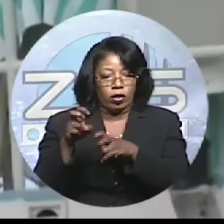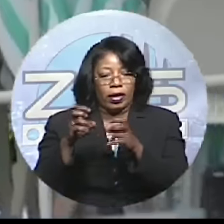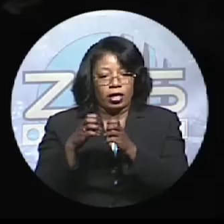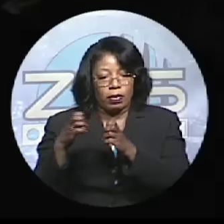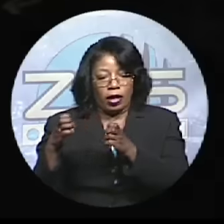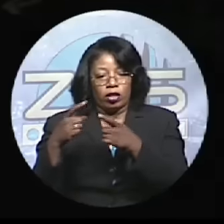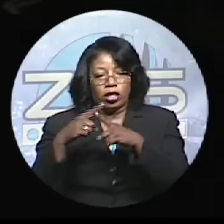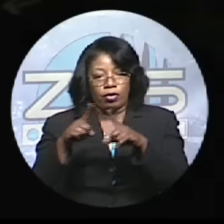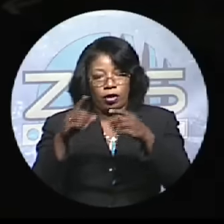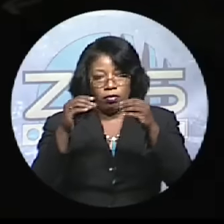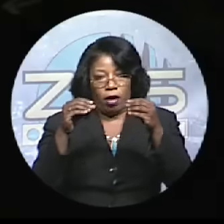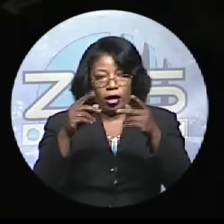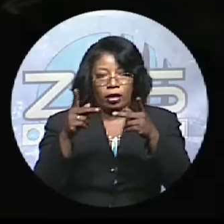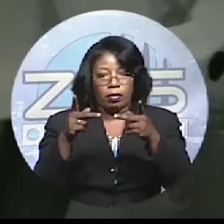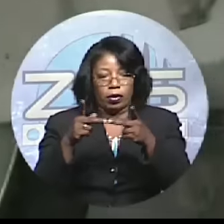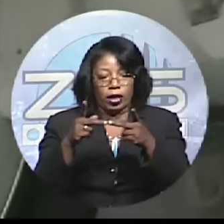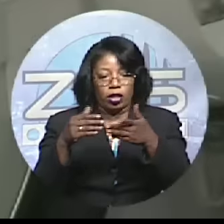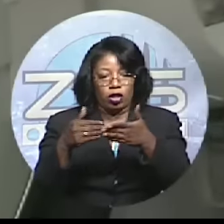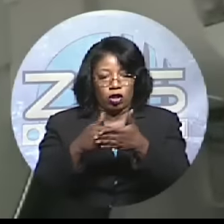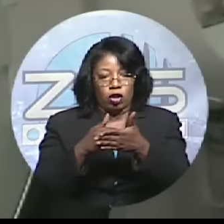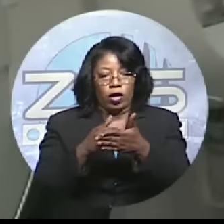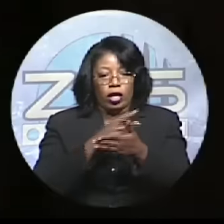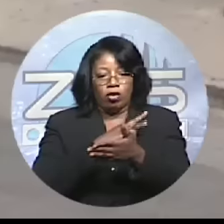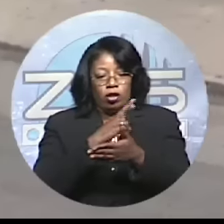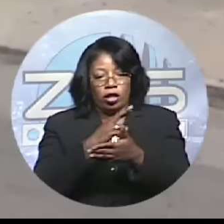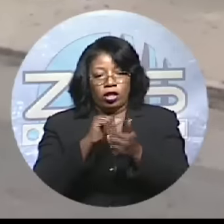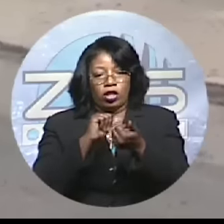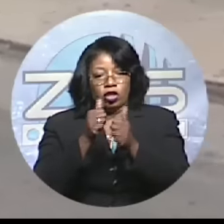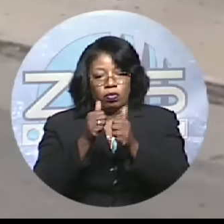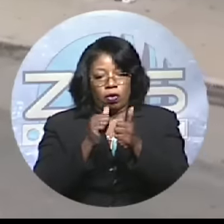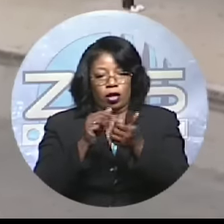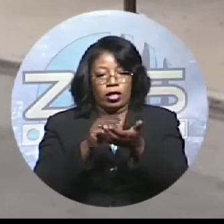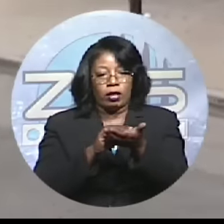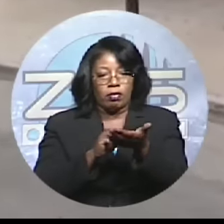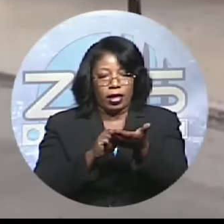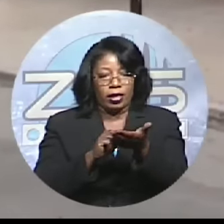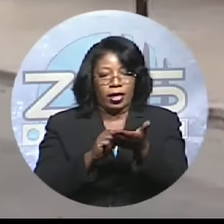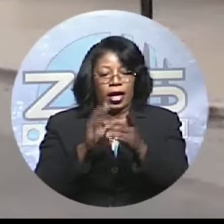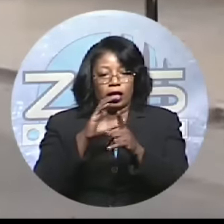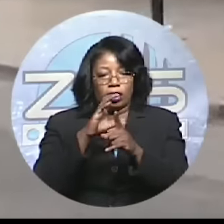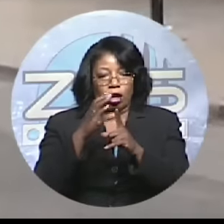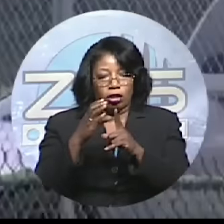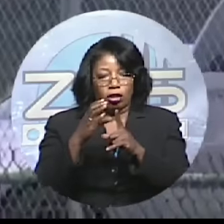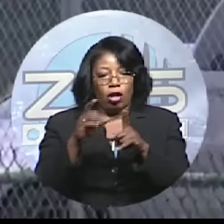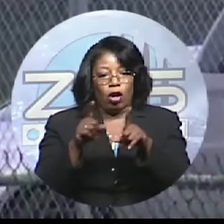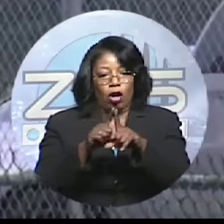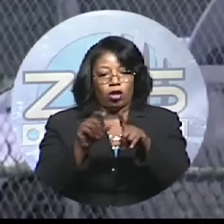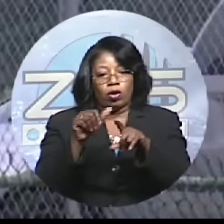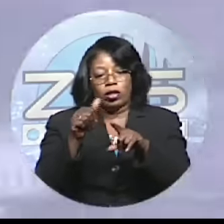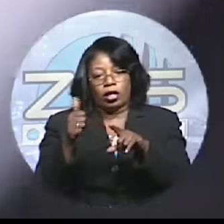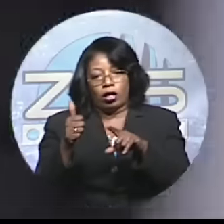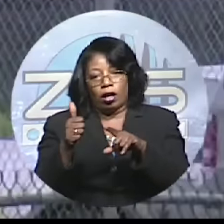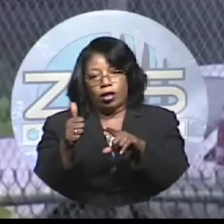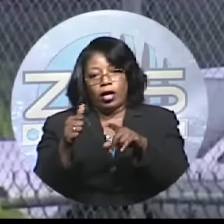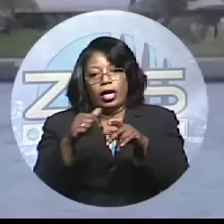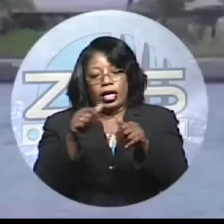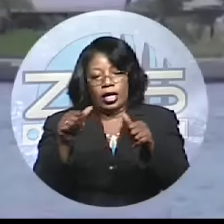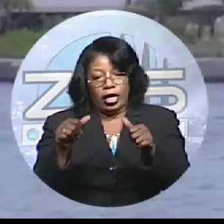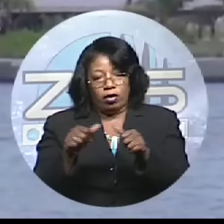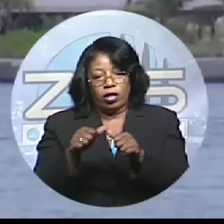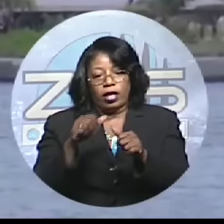markets. The new trend includes sports, religion, medicine, and culture. Yet still there's other areas aside from tourism suitable